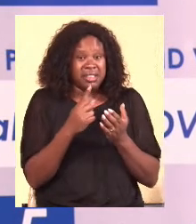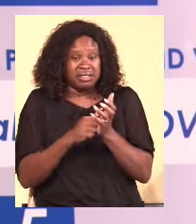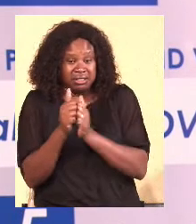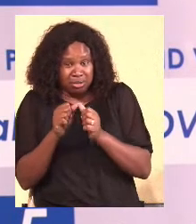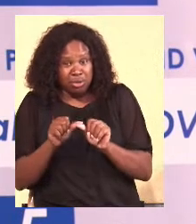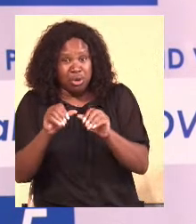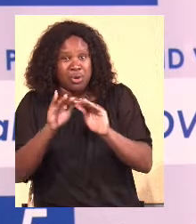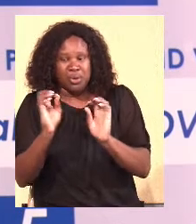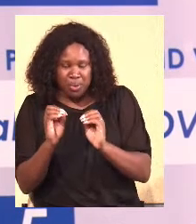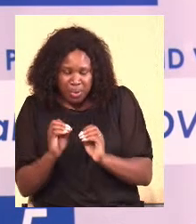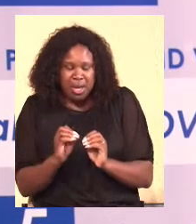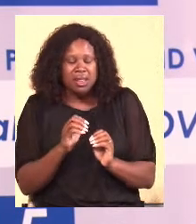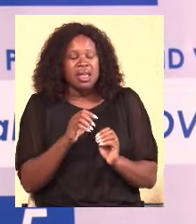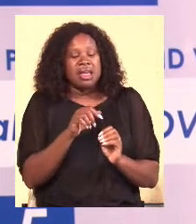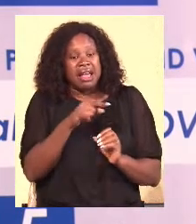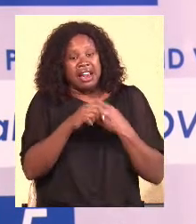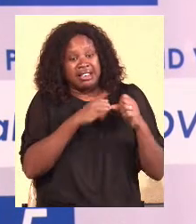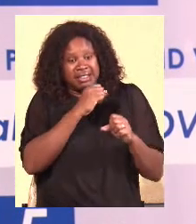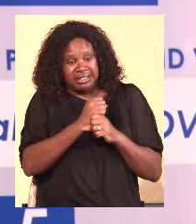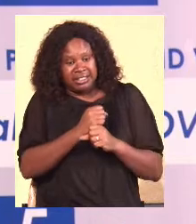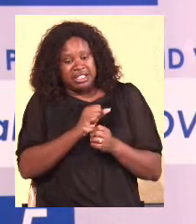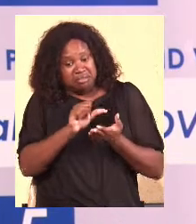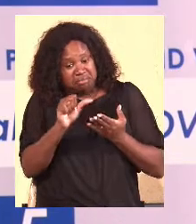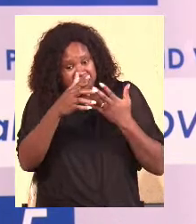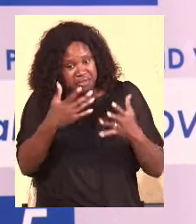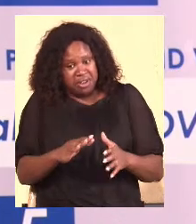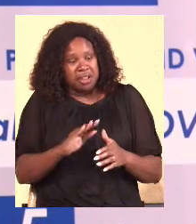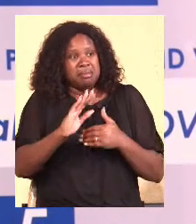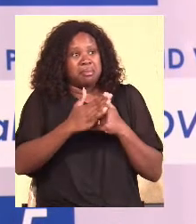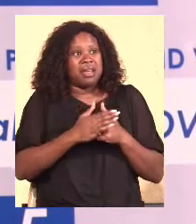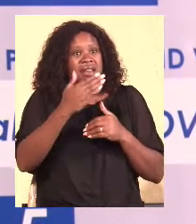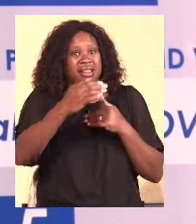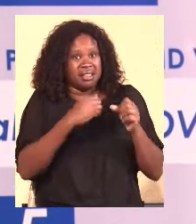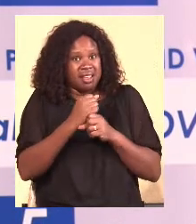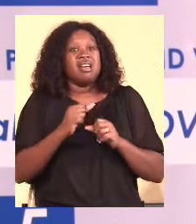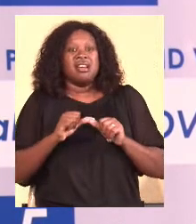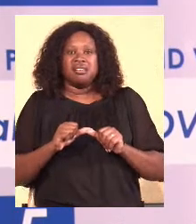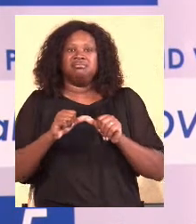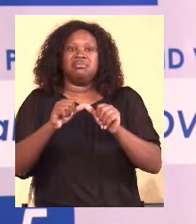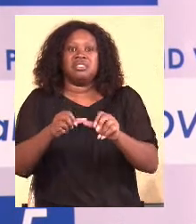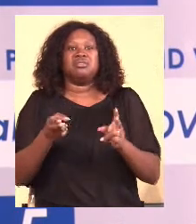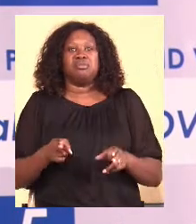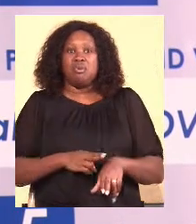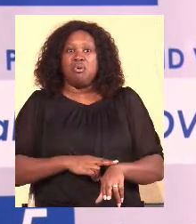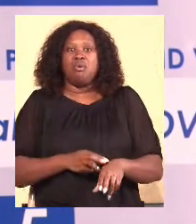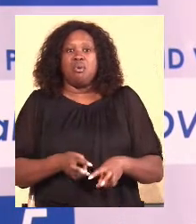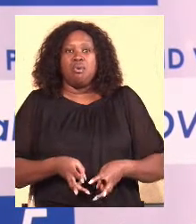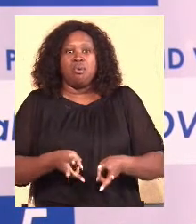paying their amounts for that year, but coming back and sit the normal method